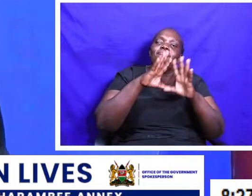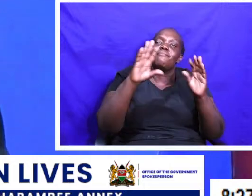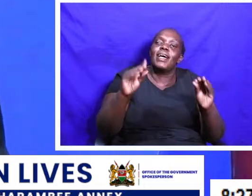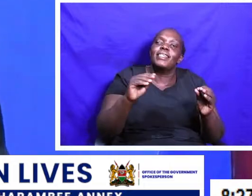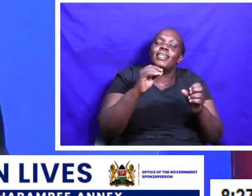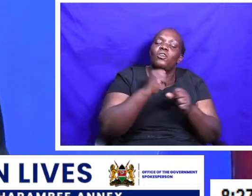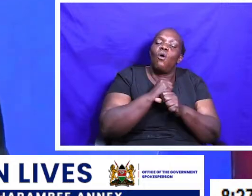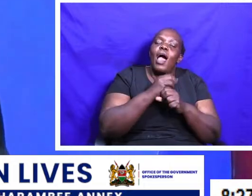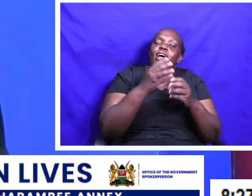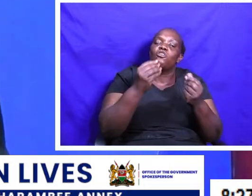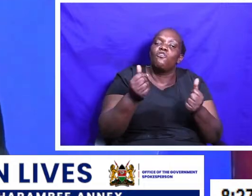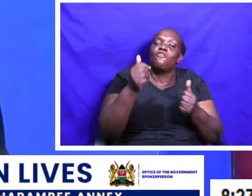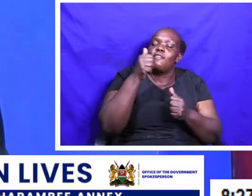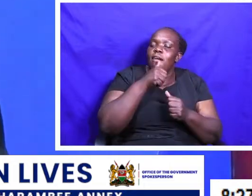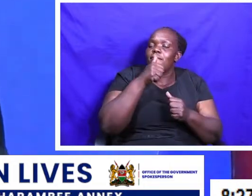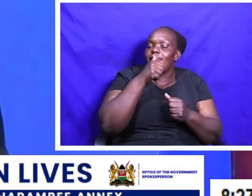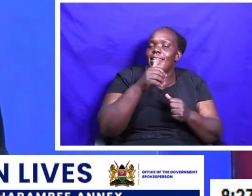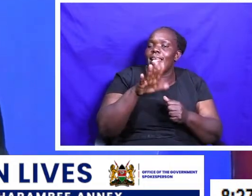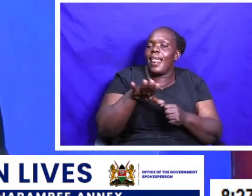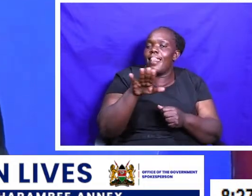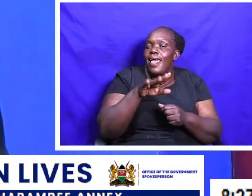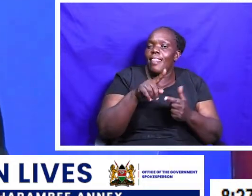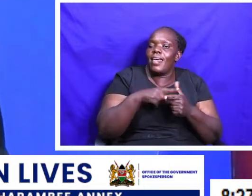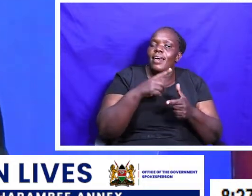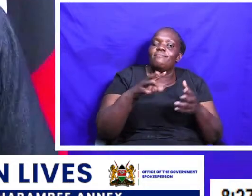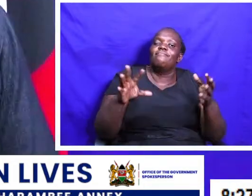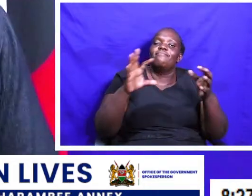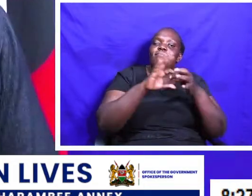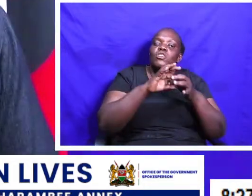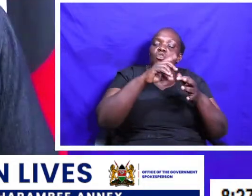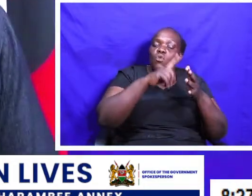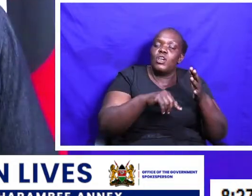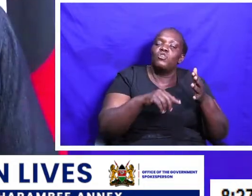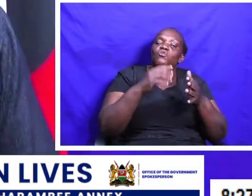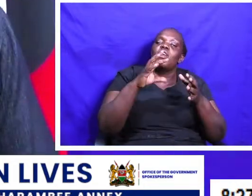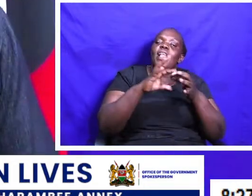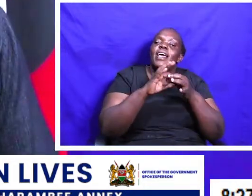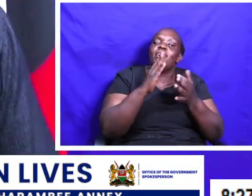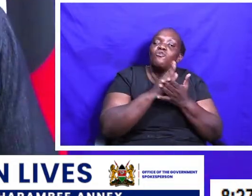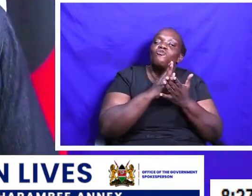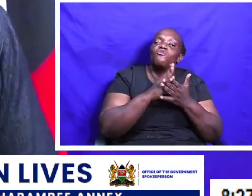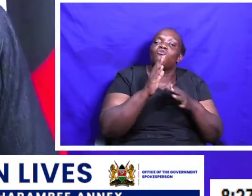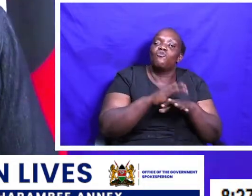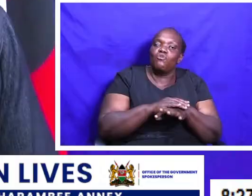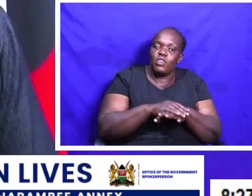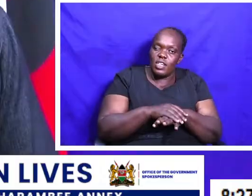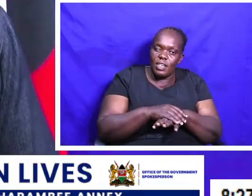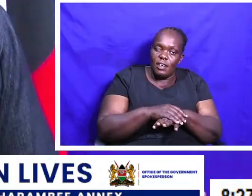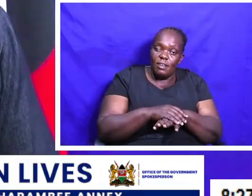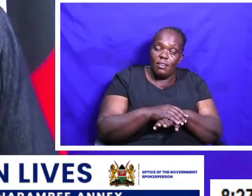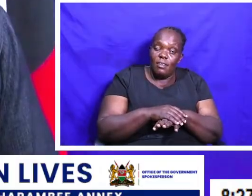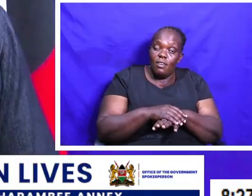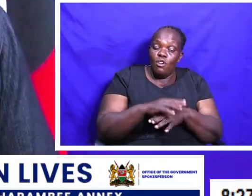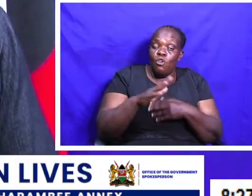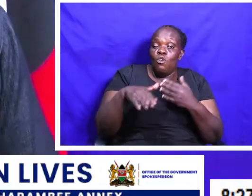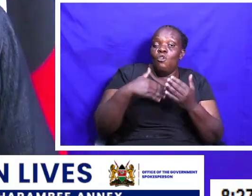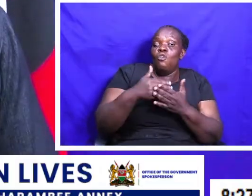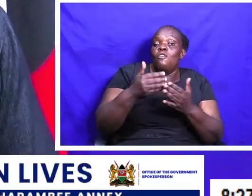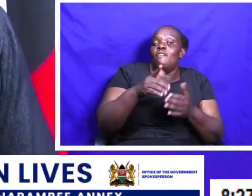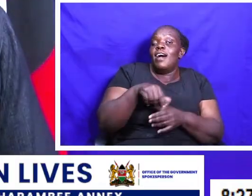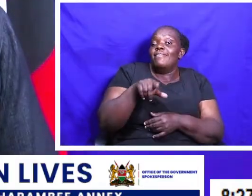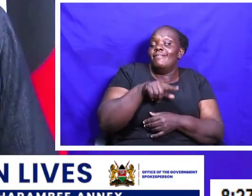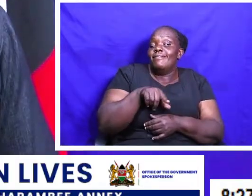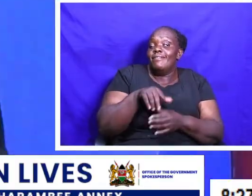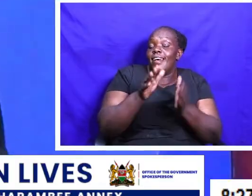budget, because it's private sector led. Or you link them to whatever is already existing. Yes. Very good. Private sector led. So and all of that.